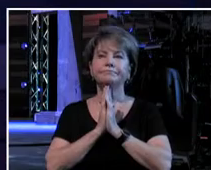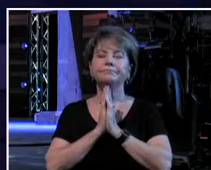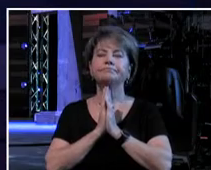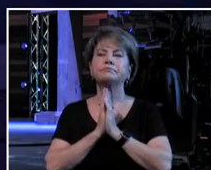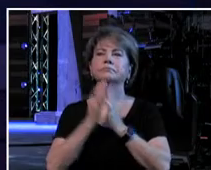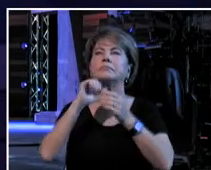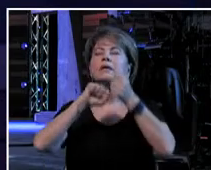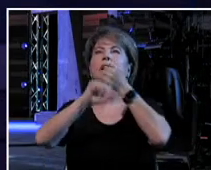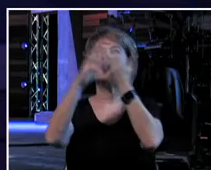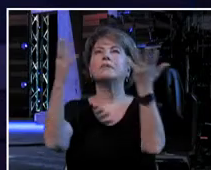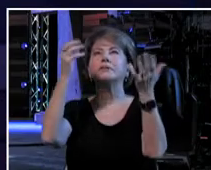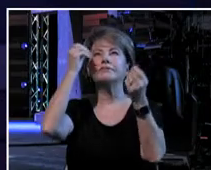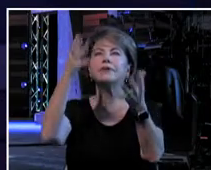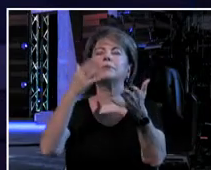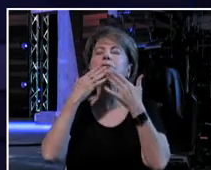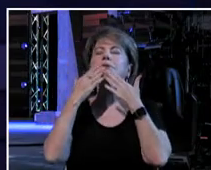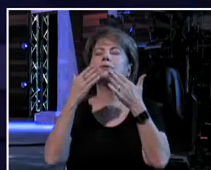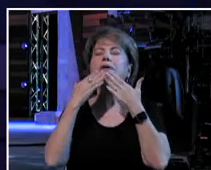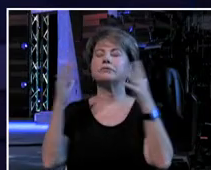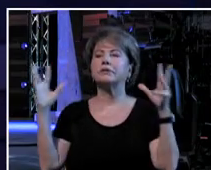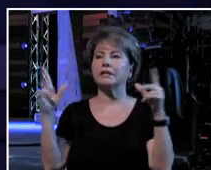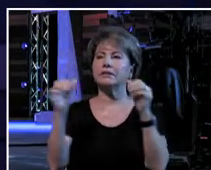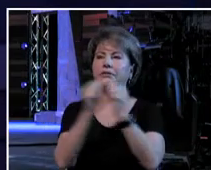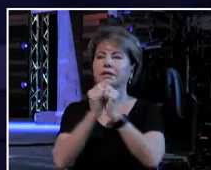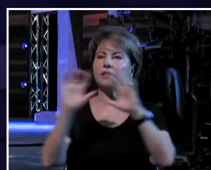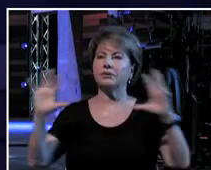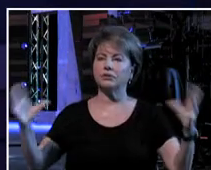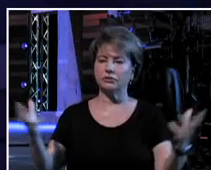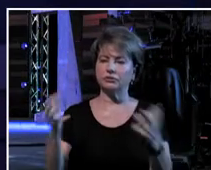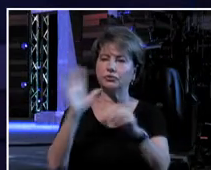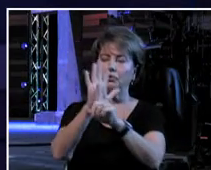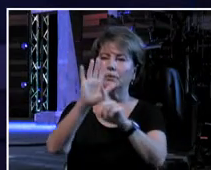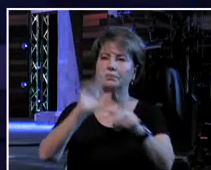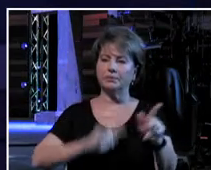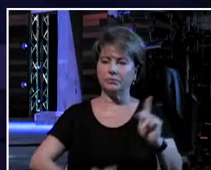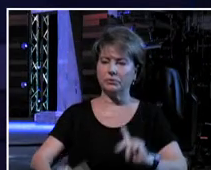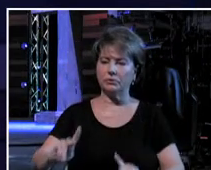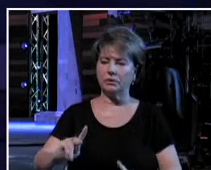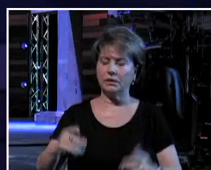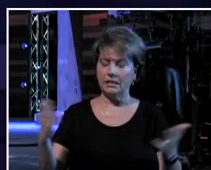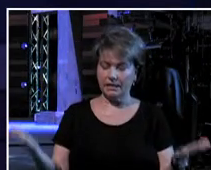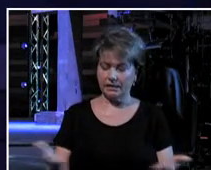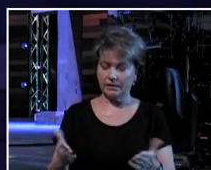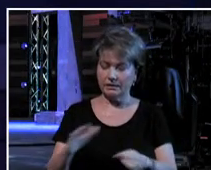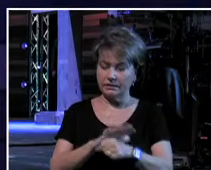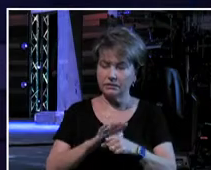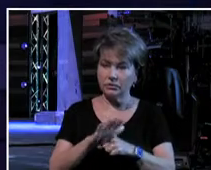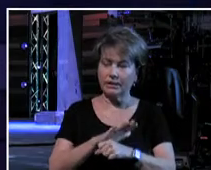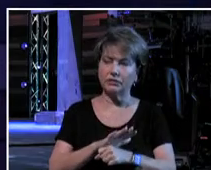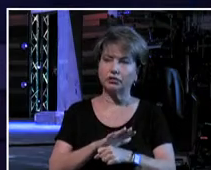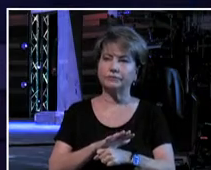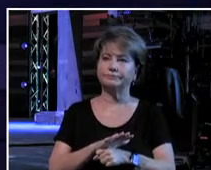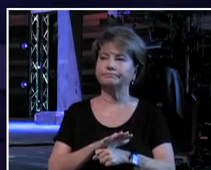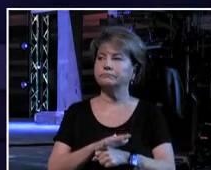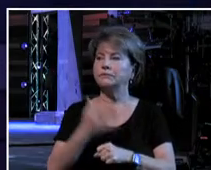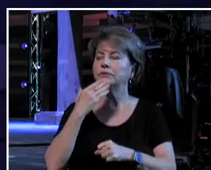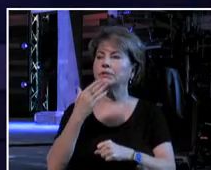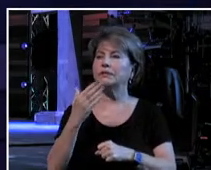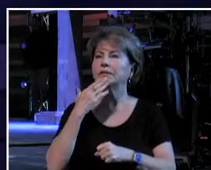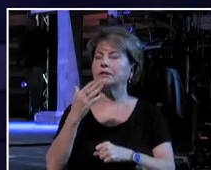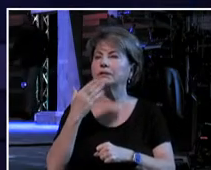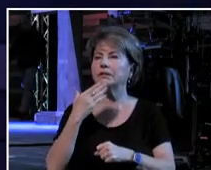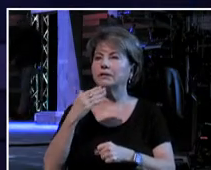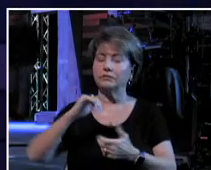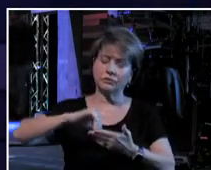Dear Heavenly Father, we are so grateful to gather together as your people here in this location. And we are so thankful that you